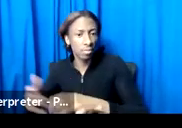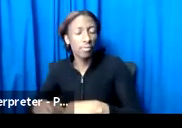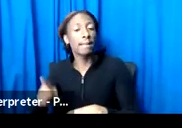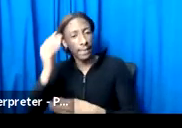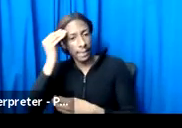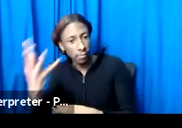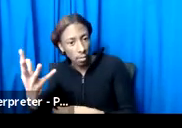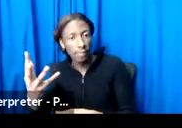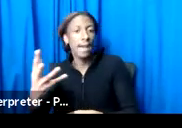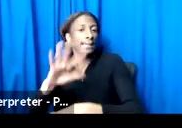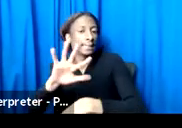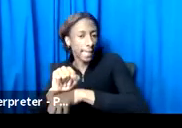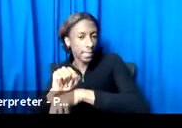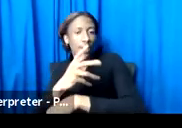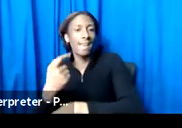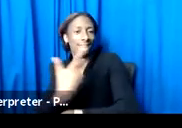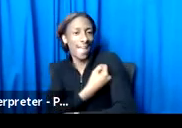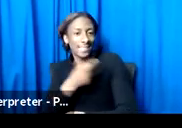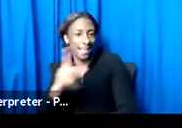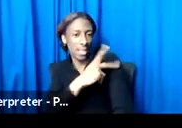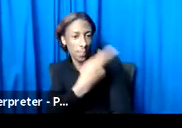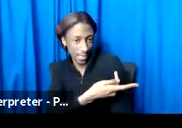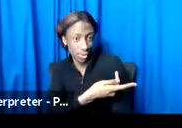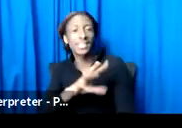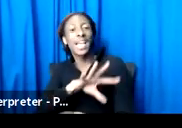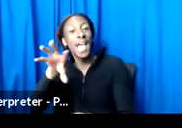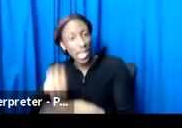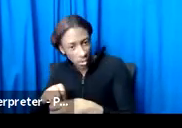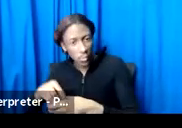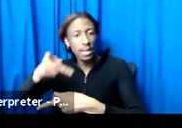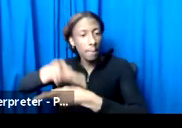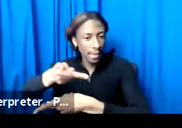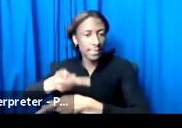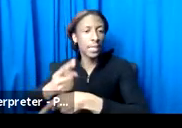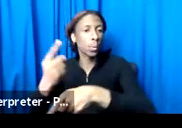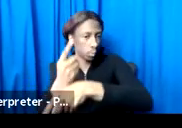and vaccinate their patients, including managing routine immunizations.